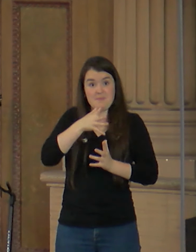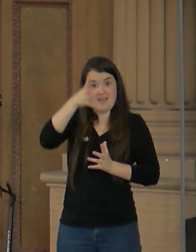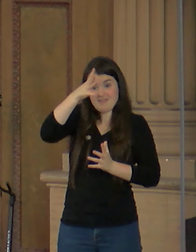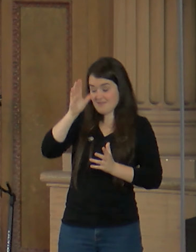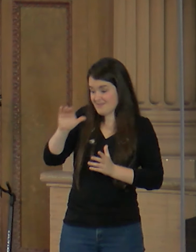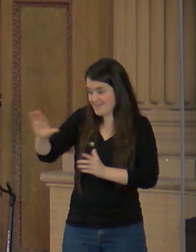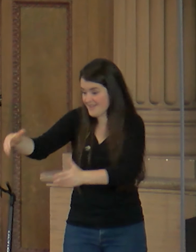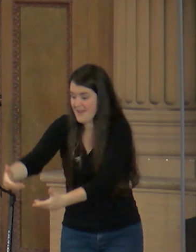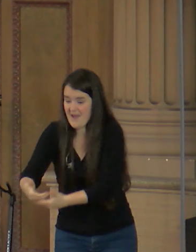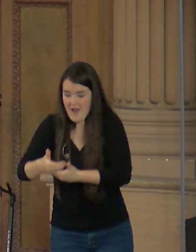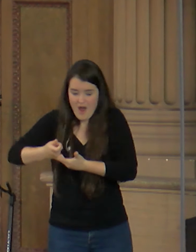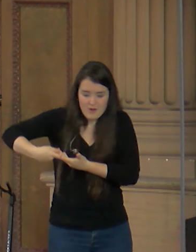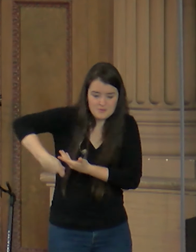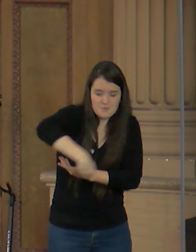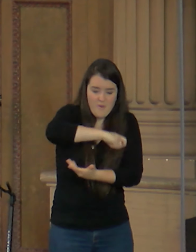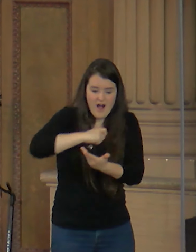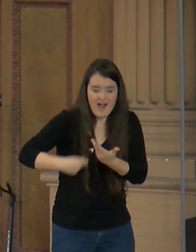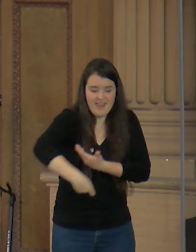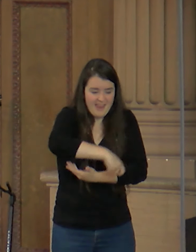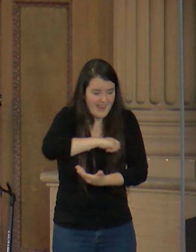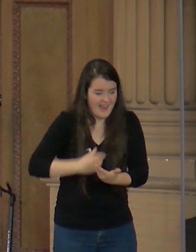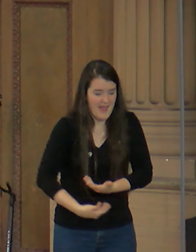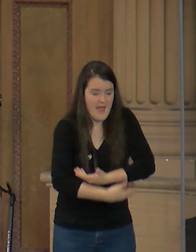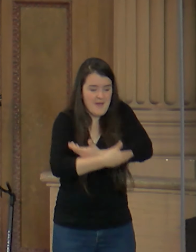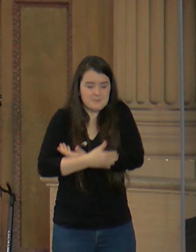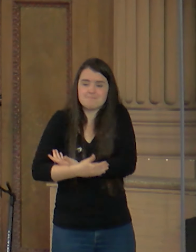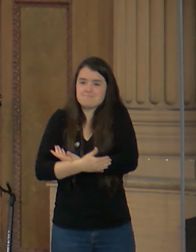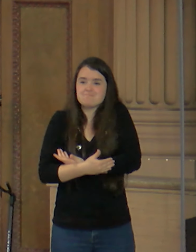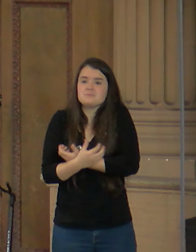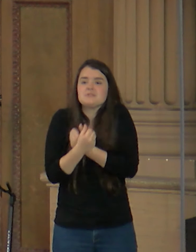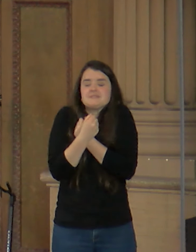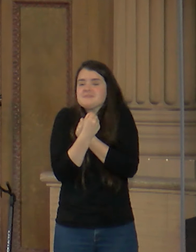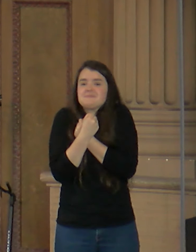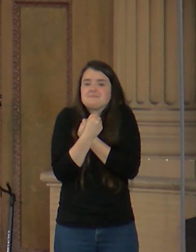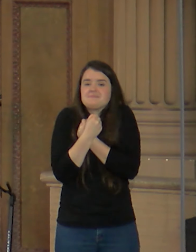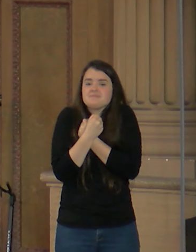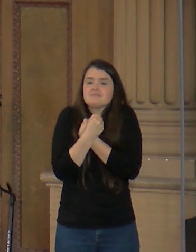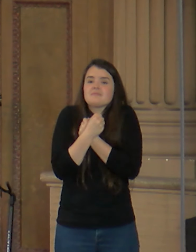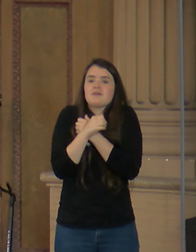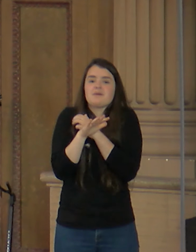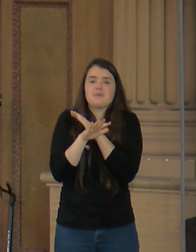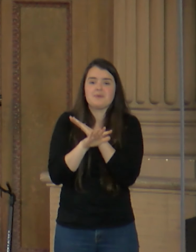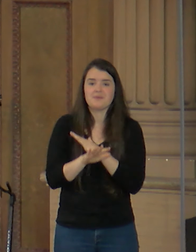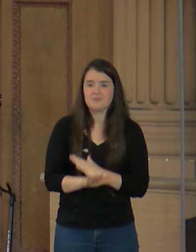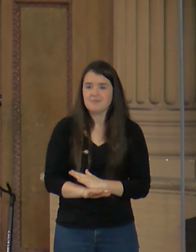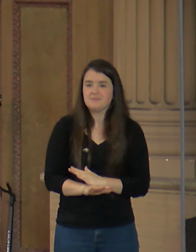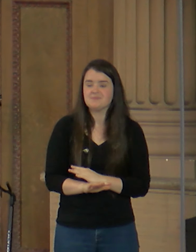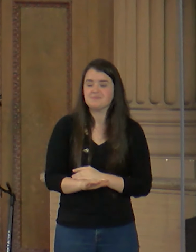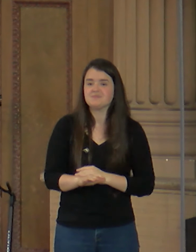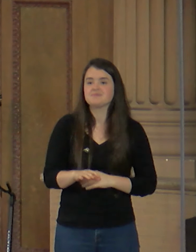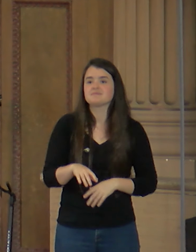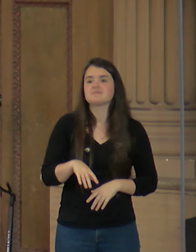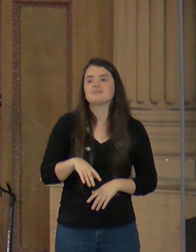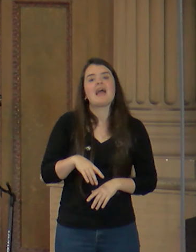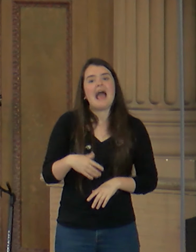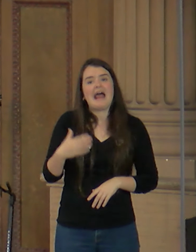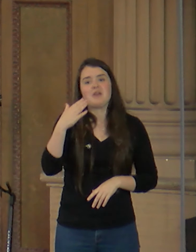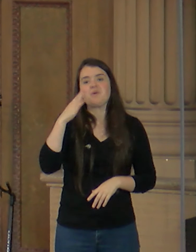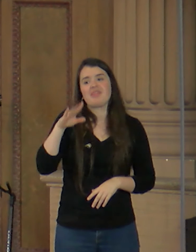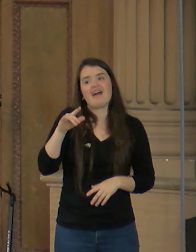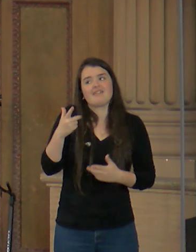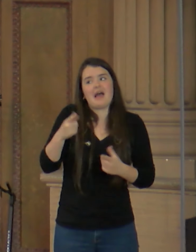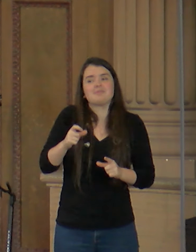wrap them tight and calm them down and constrain them. Now, this was 15 years ago, and I know parenting advice changes every 6 months, so maybe that's